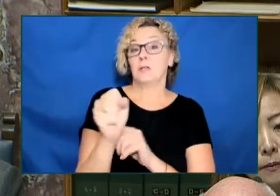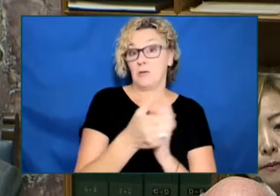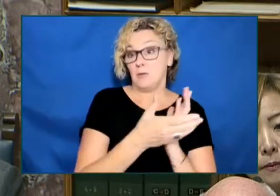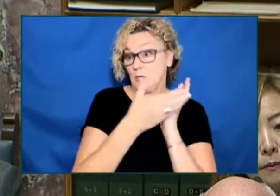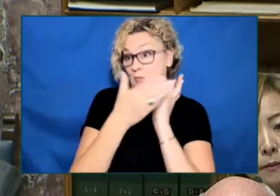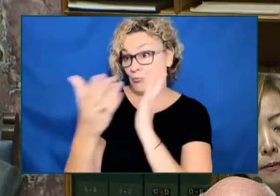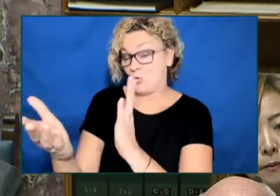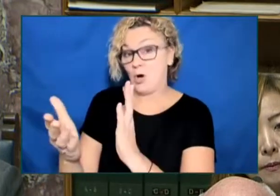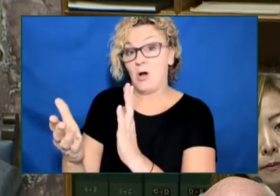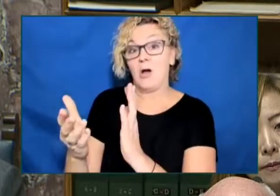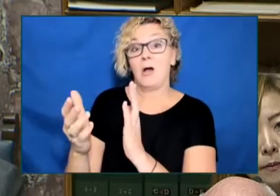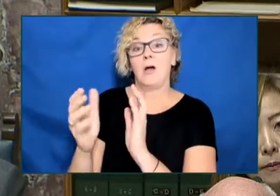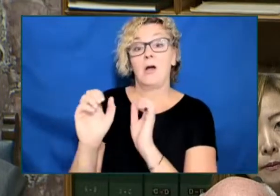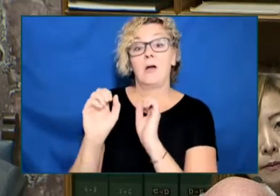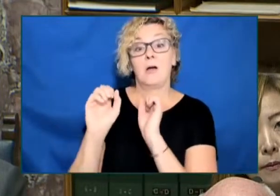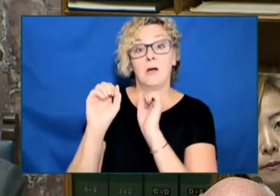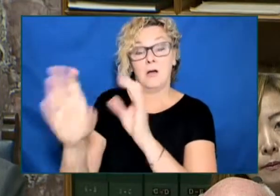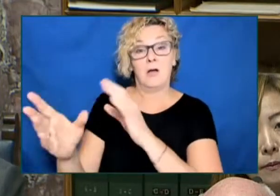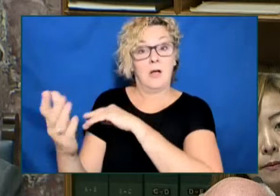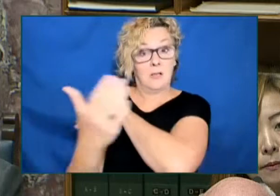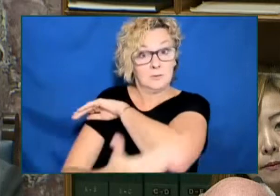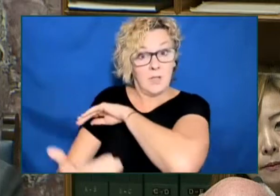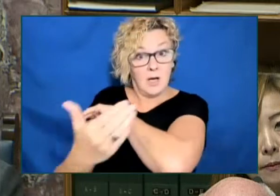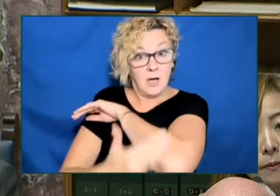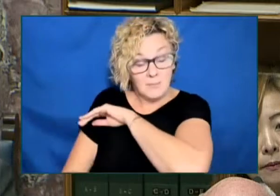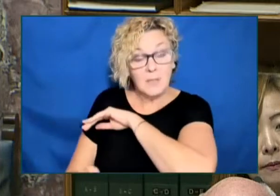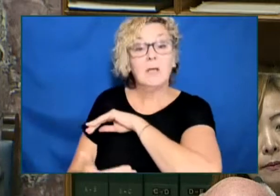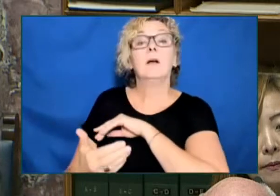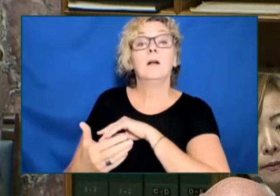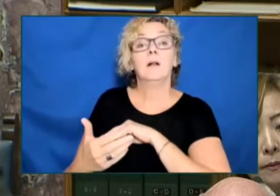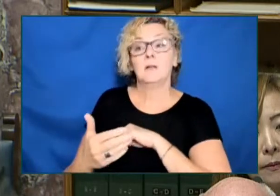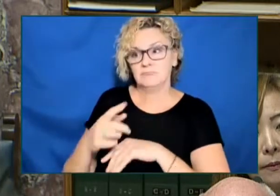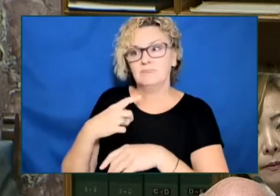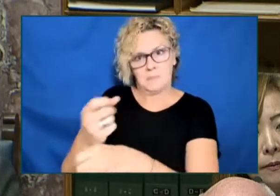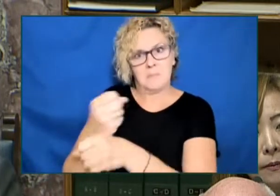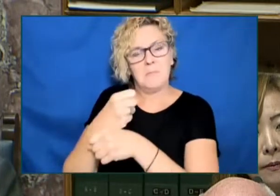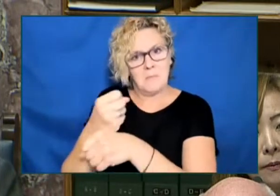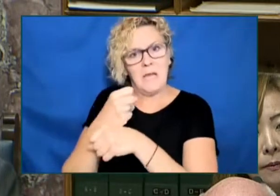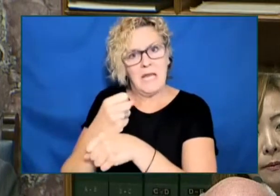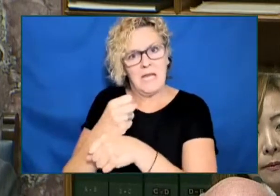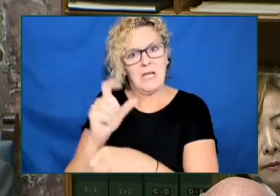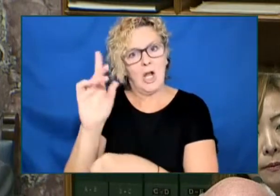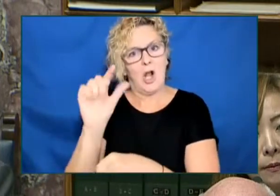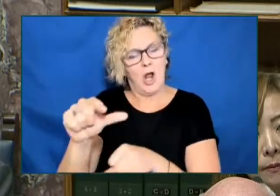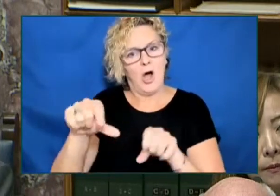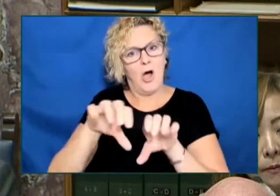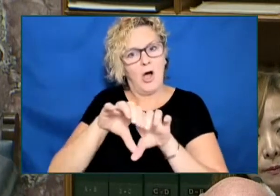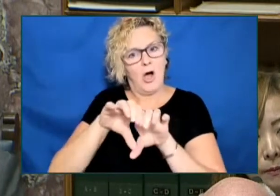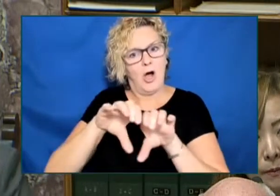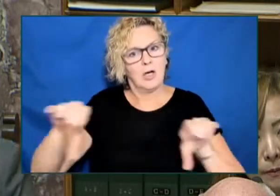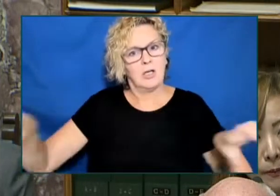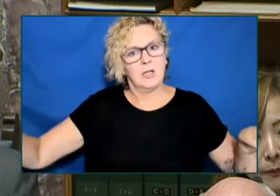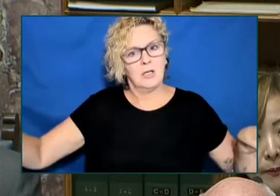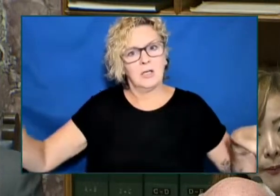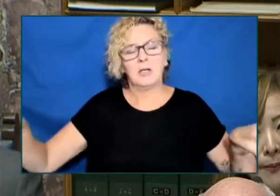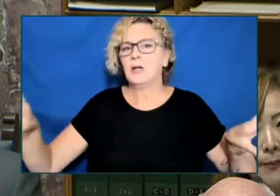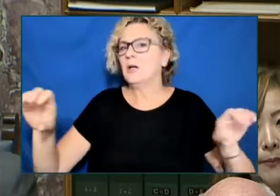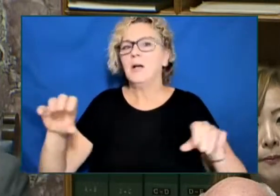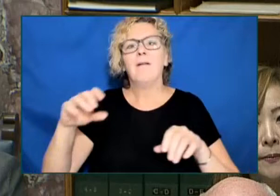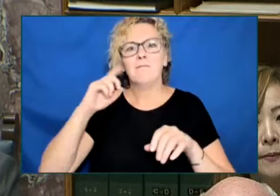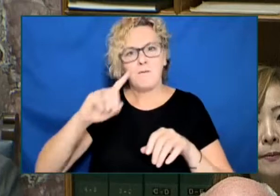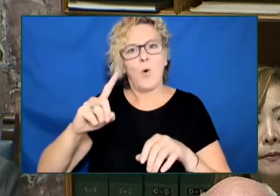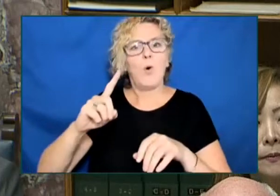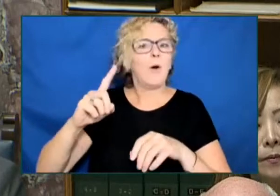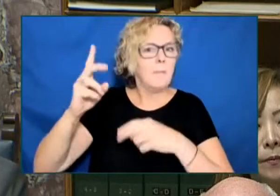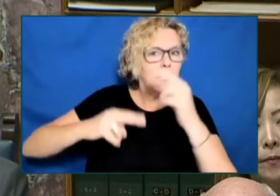turned them into saw logs. No one in their right mind would take a saw log, a perfectly good piece of timber, and turn it